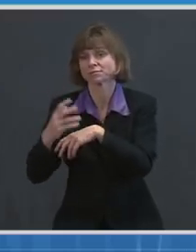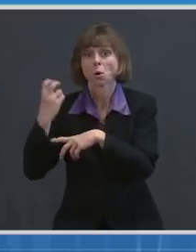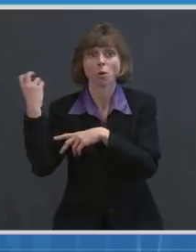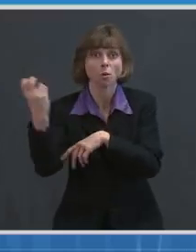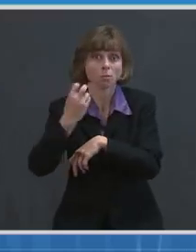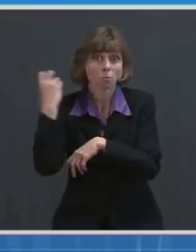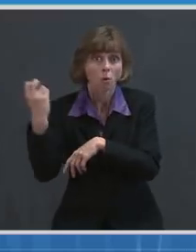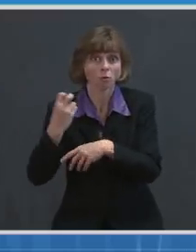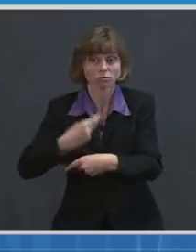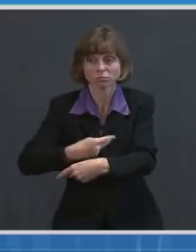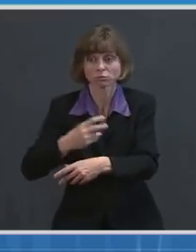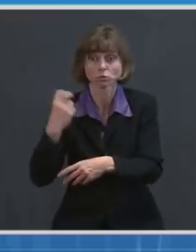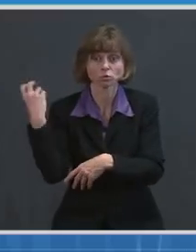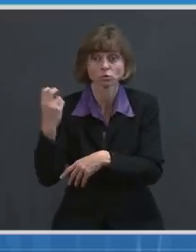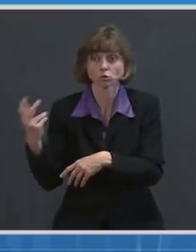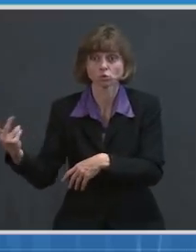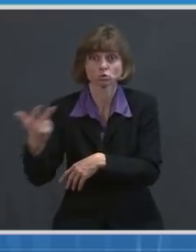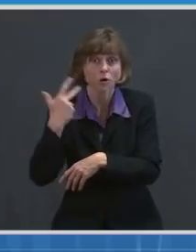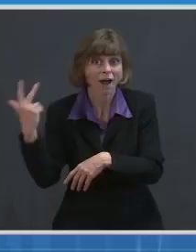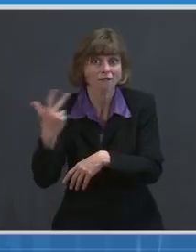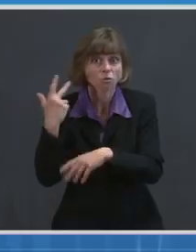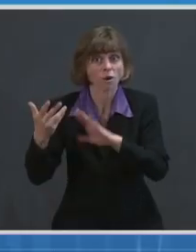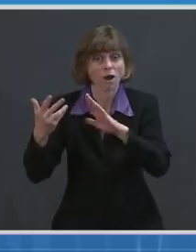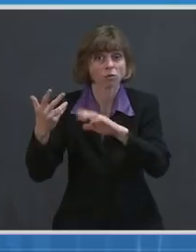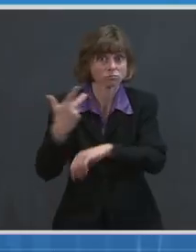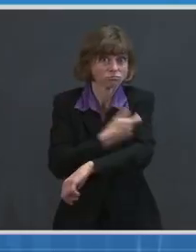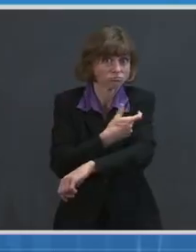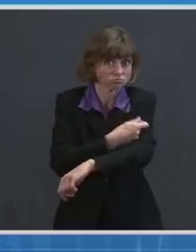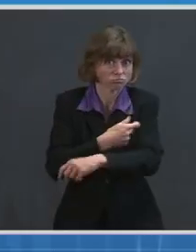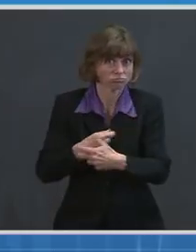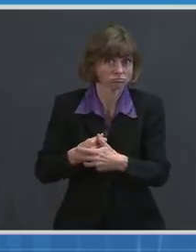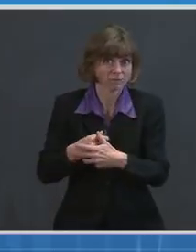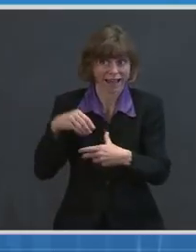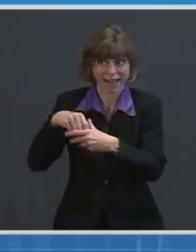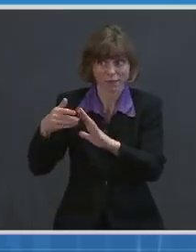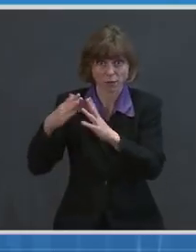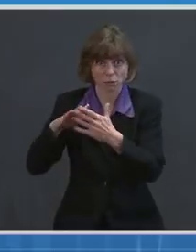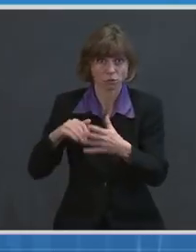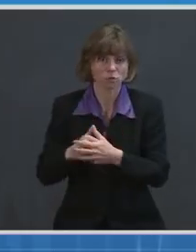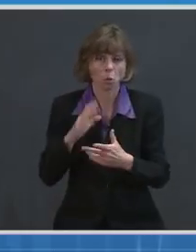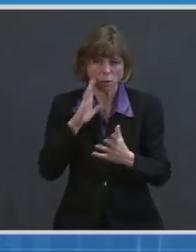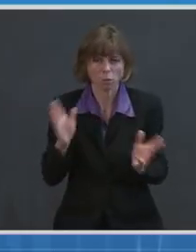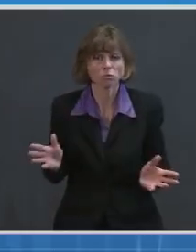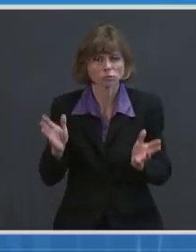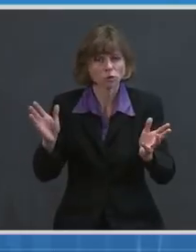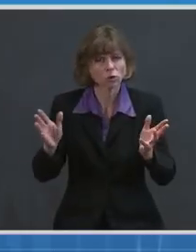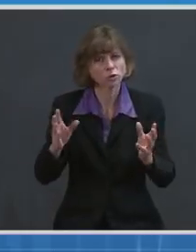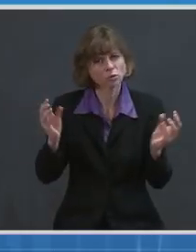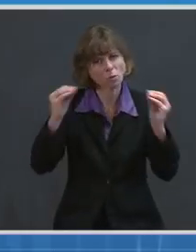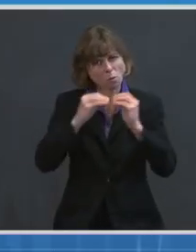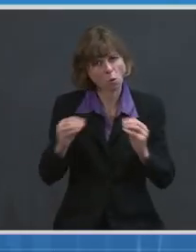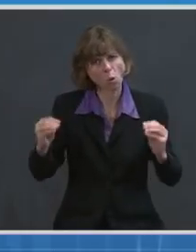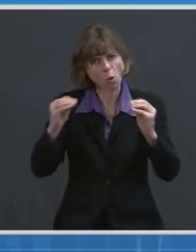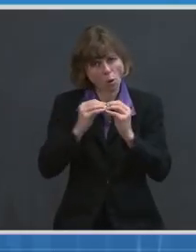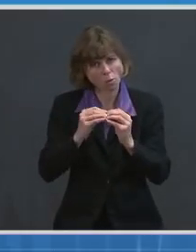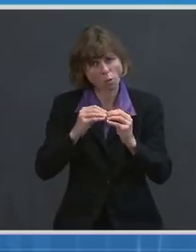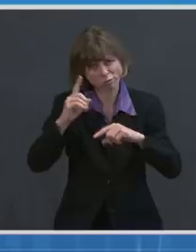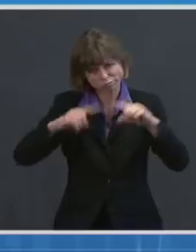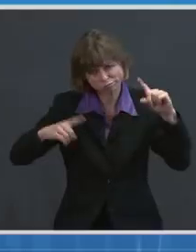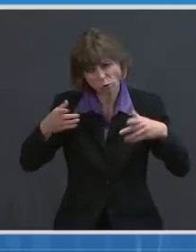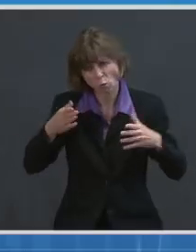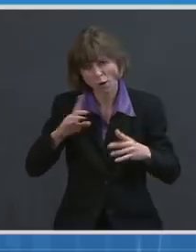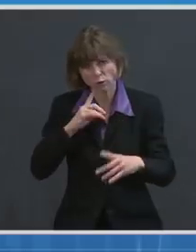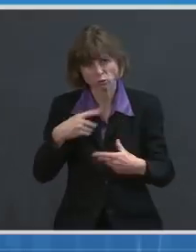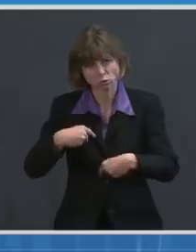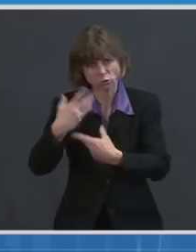to help vaccinate surrounding communities. So we're going to keep pushing to launch more and more of these sites and dive into the data on each site to make sure